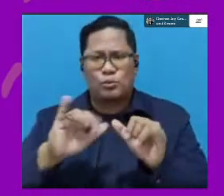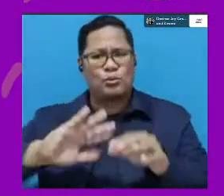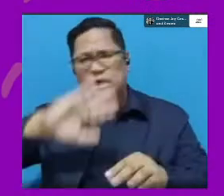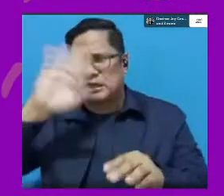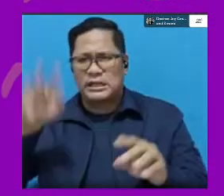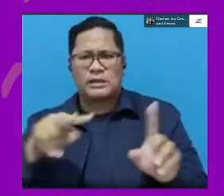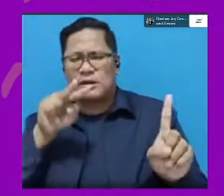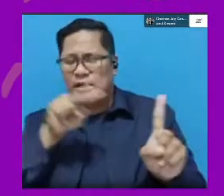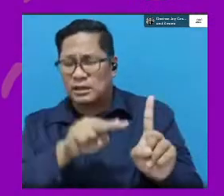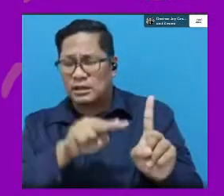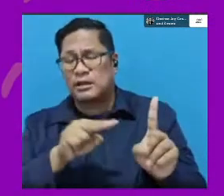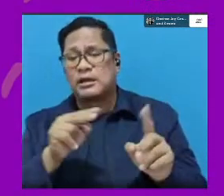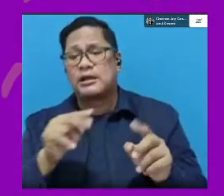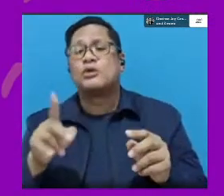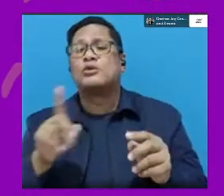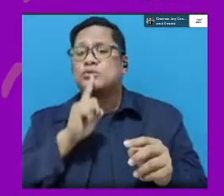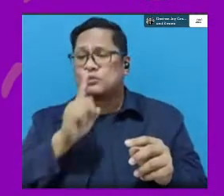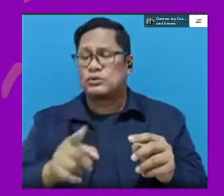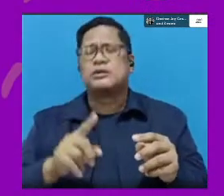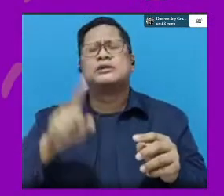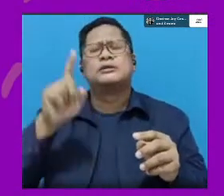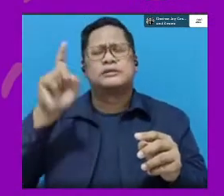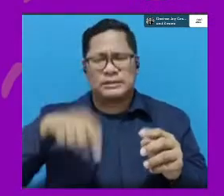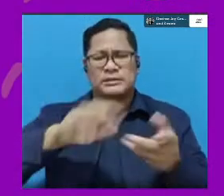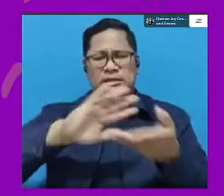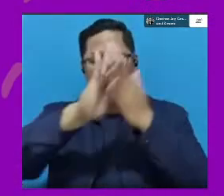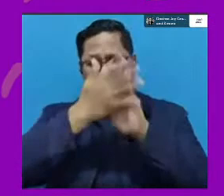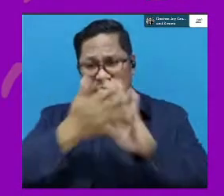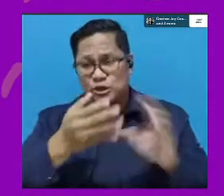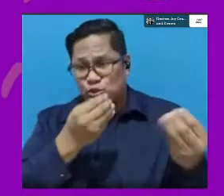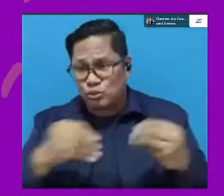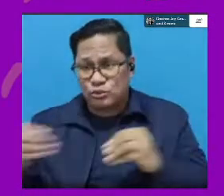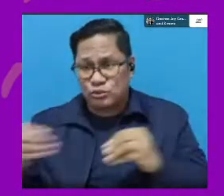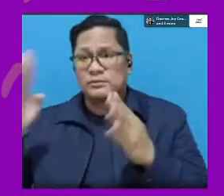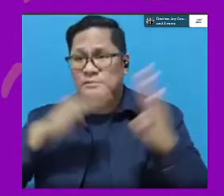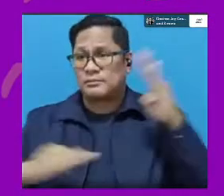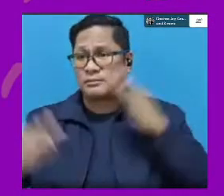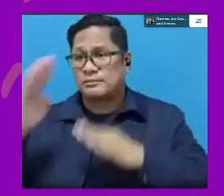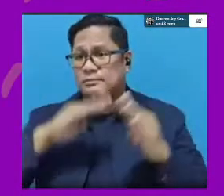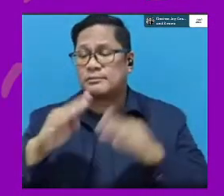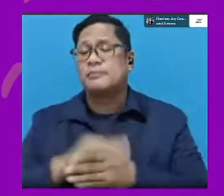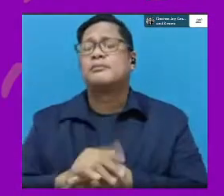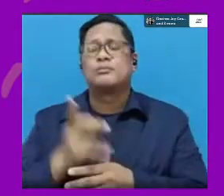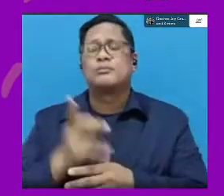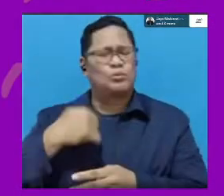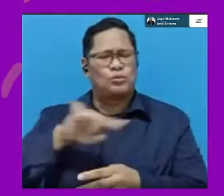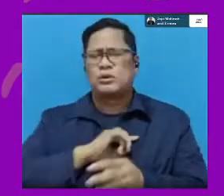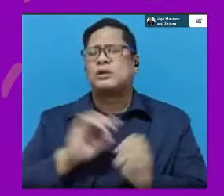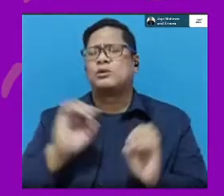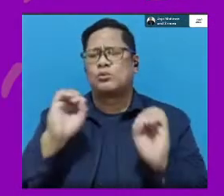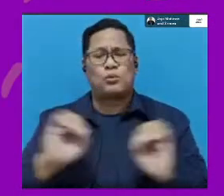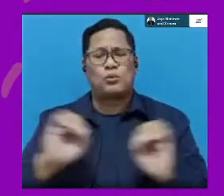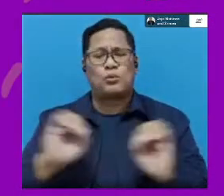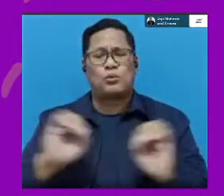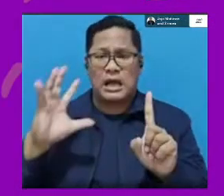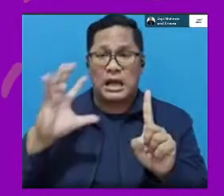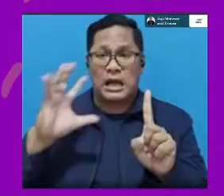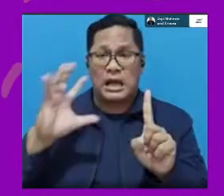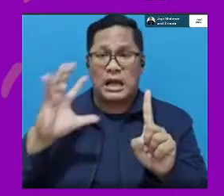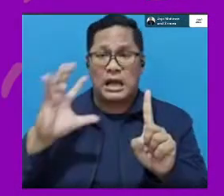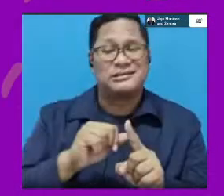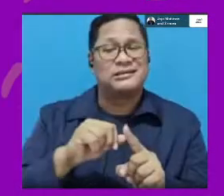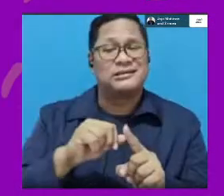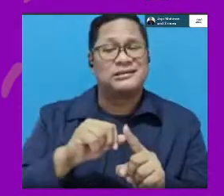health protocols as a peace and order problem. Therefore, we do not have any arrests, unlike in other